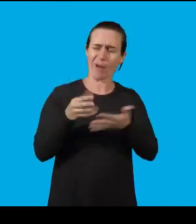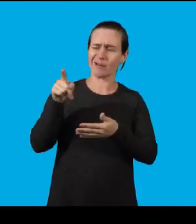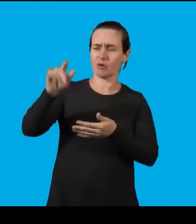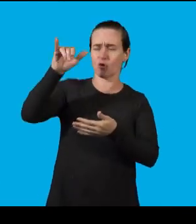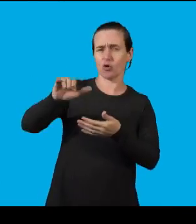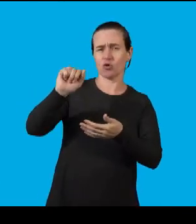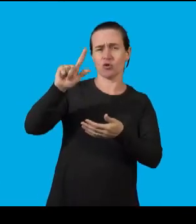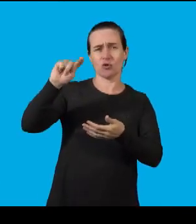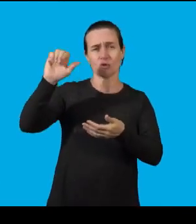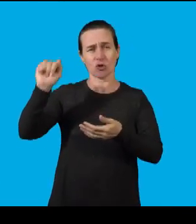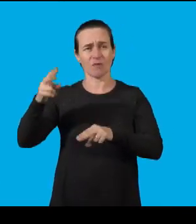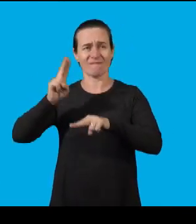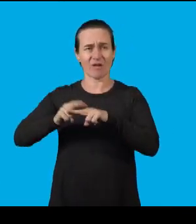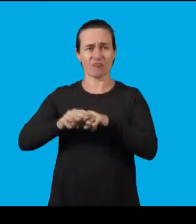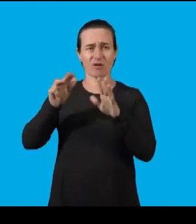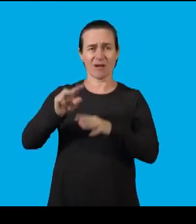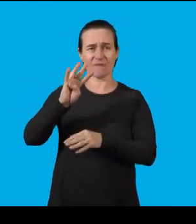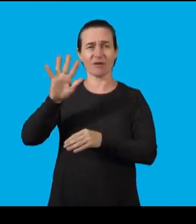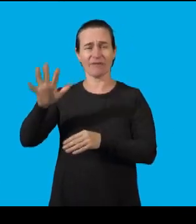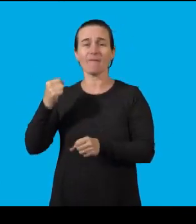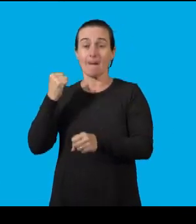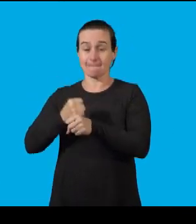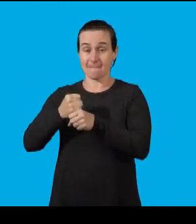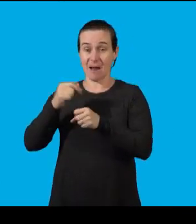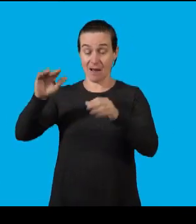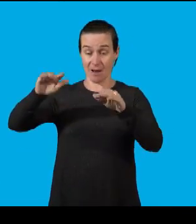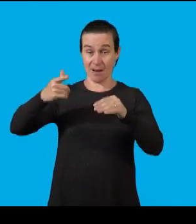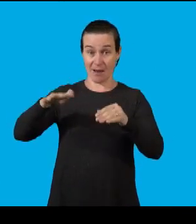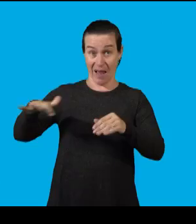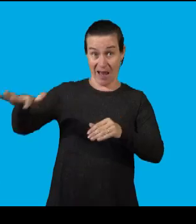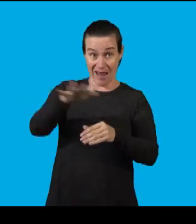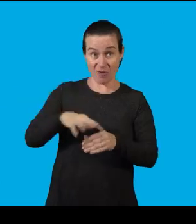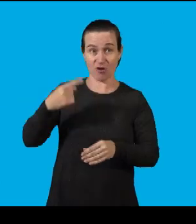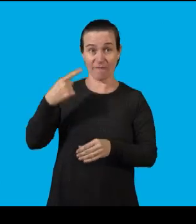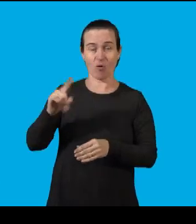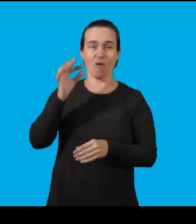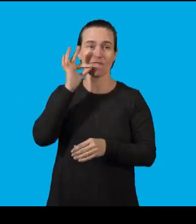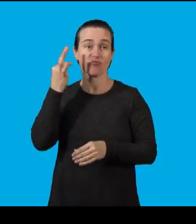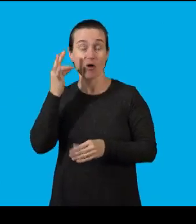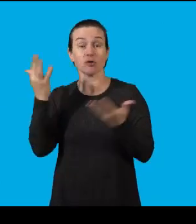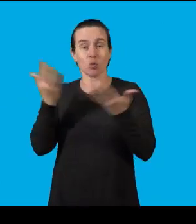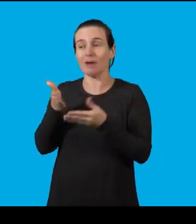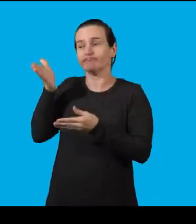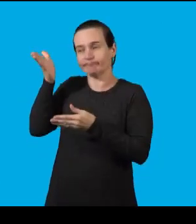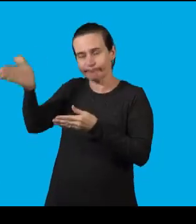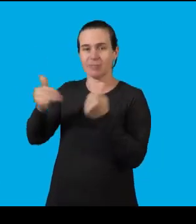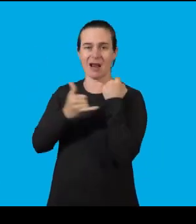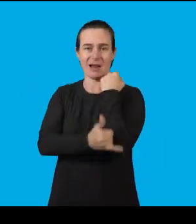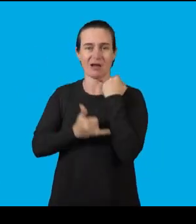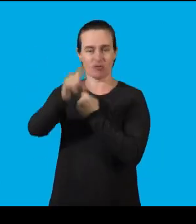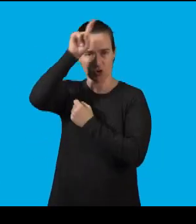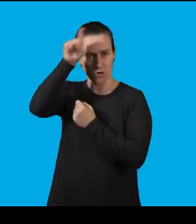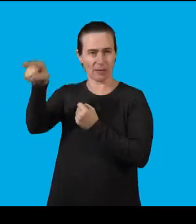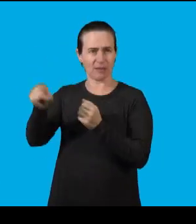Yalta in February 1945 to also create a zone for France in Germany? So it's 1